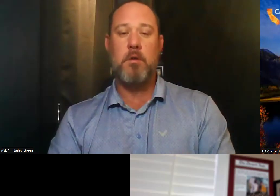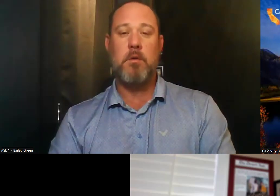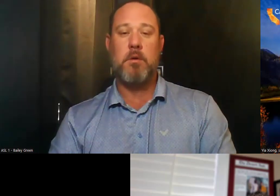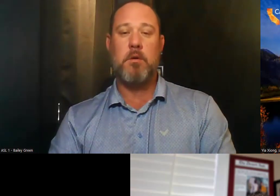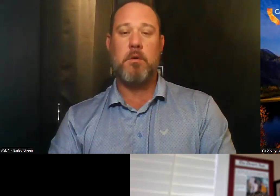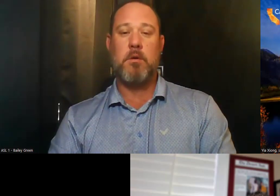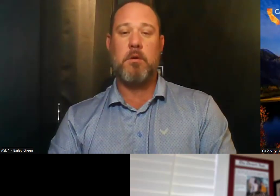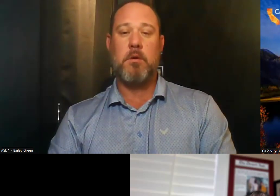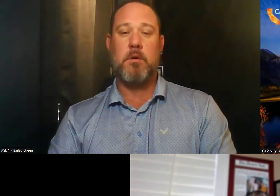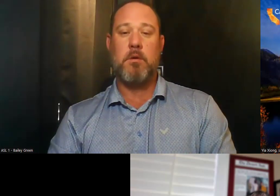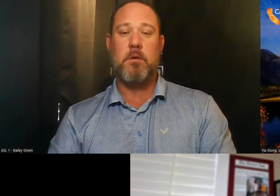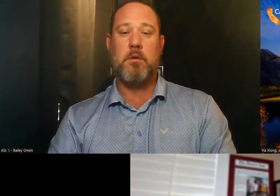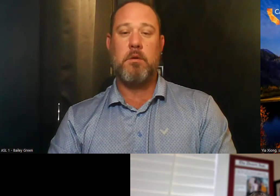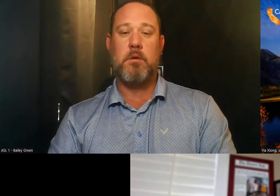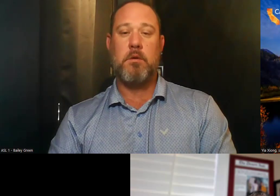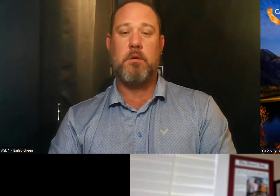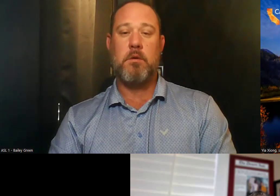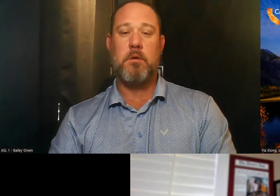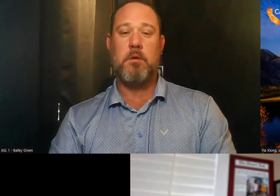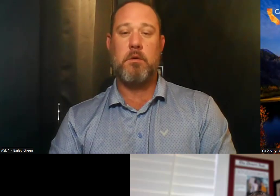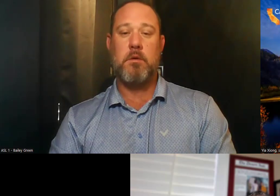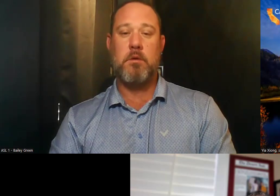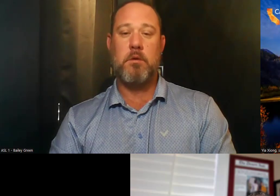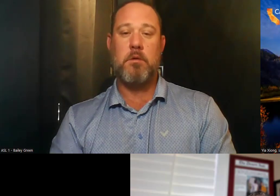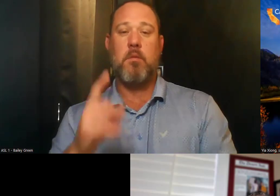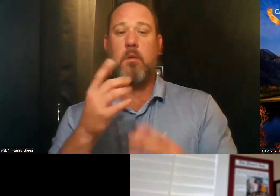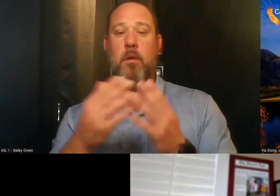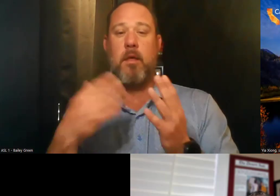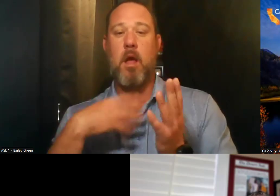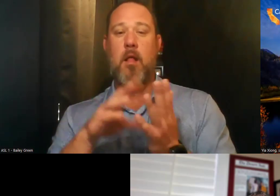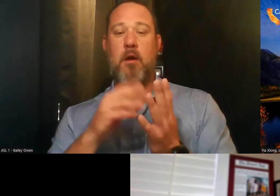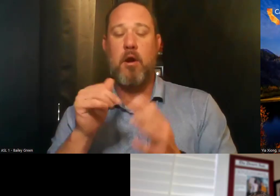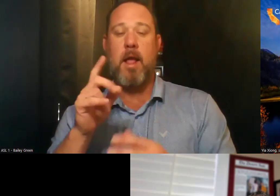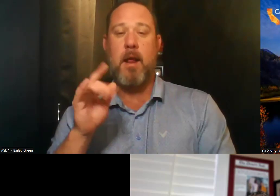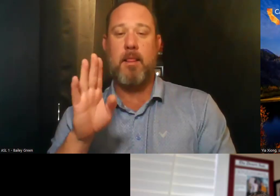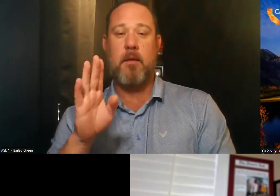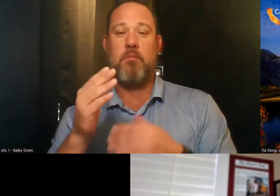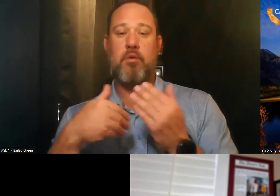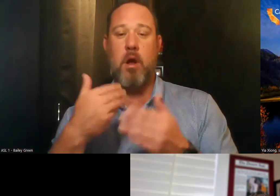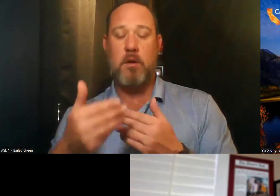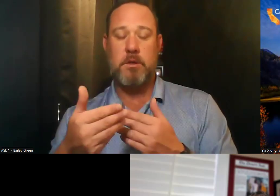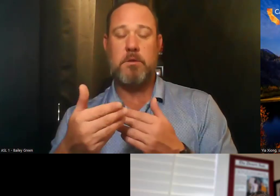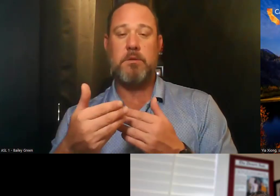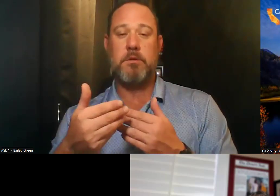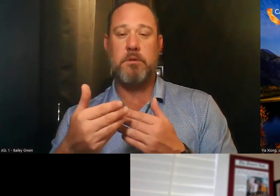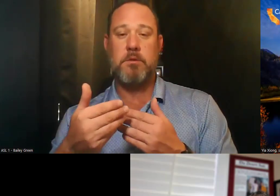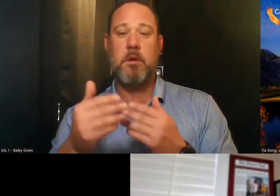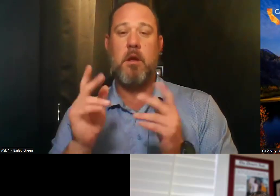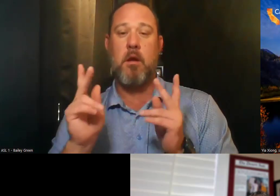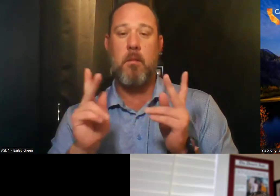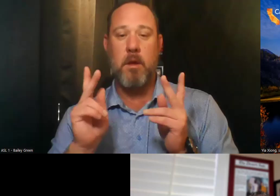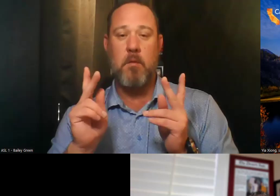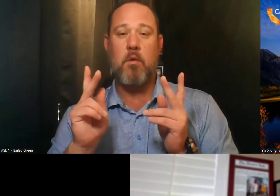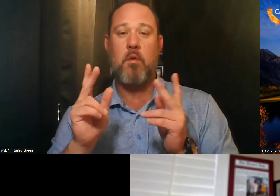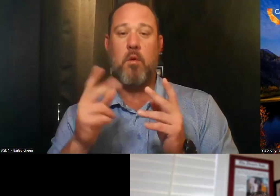uh, one of the things that I learned in the ADLI process was that people who are aging